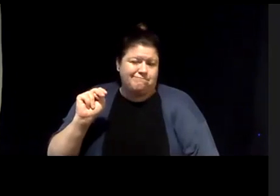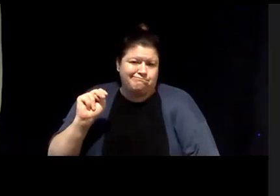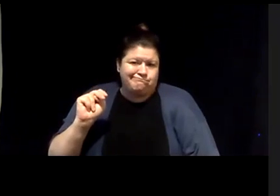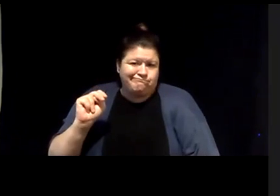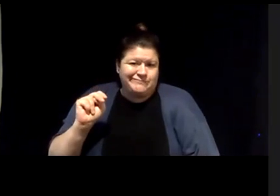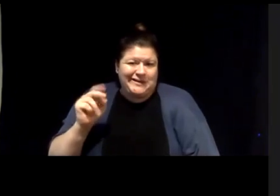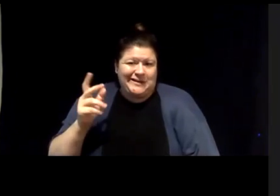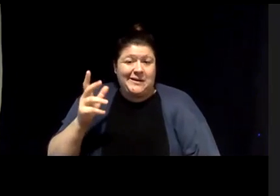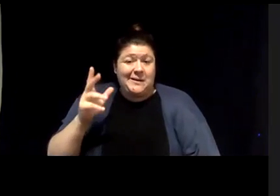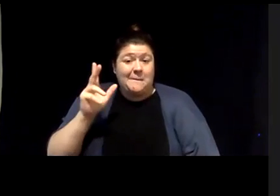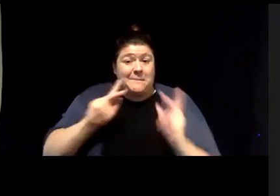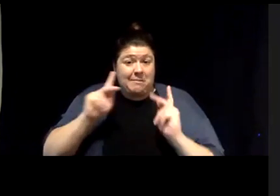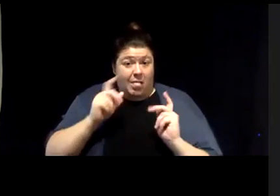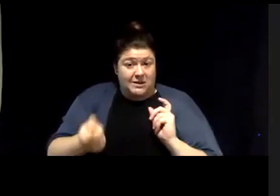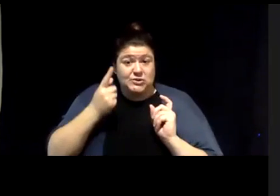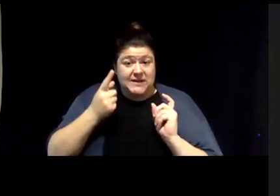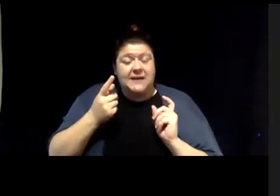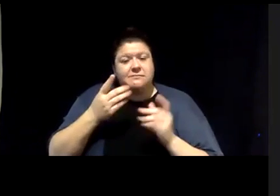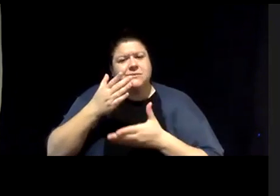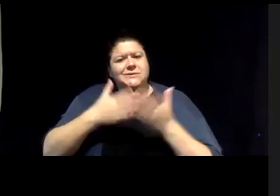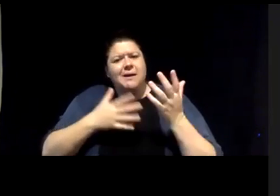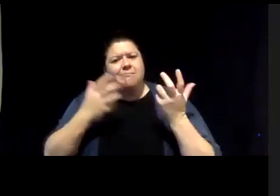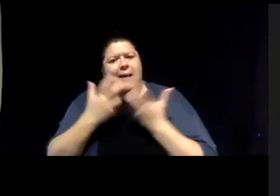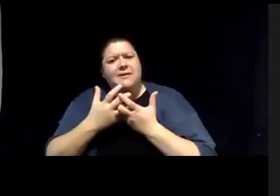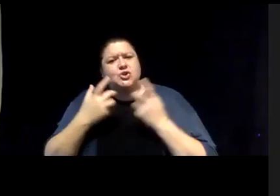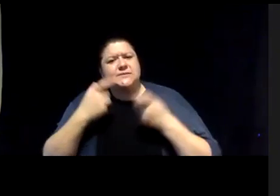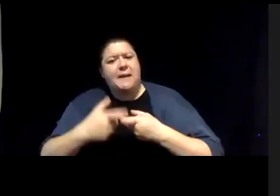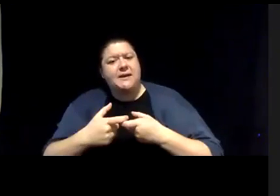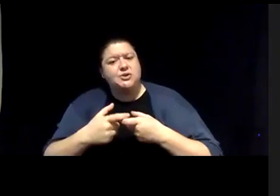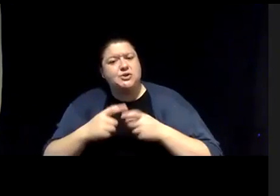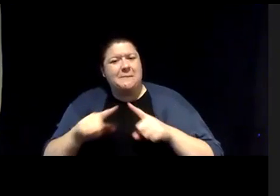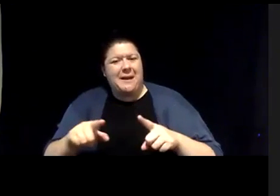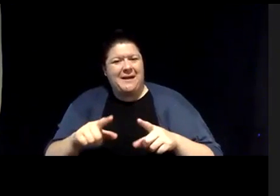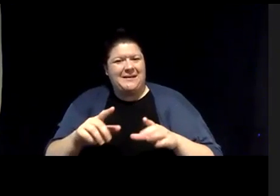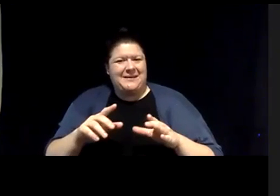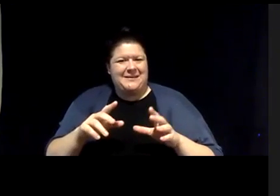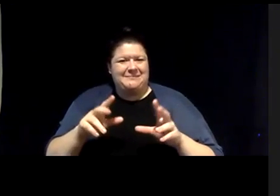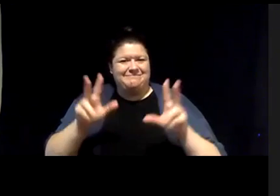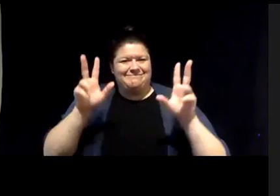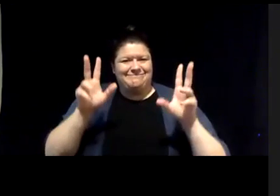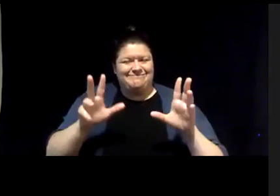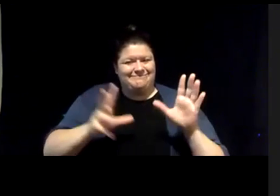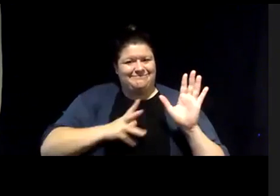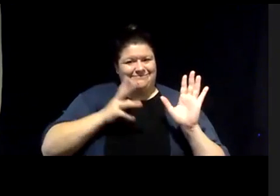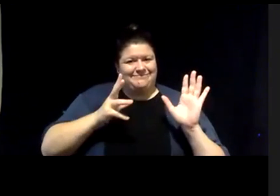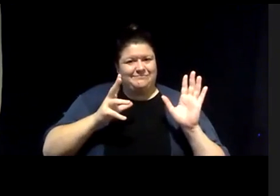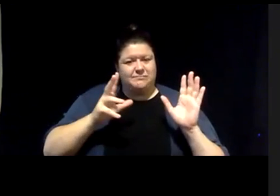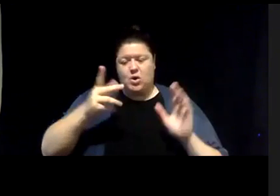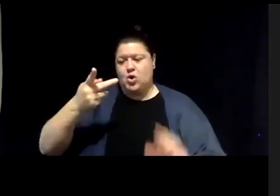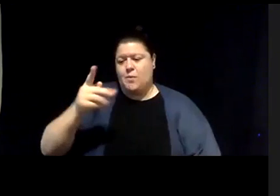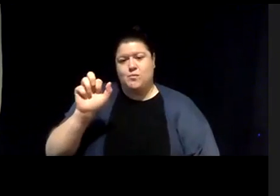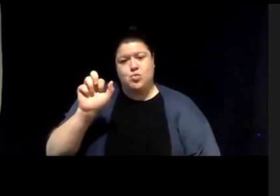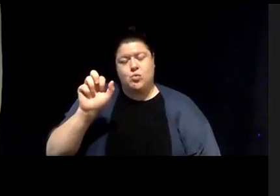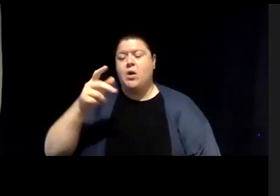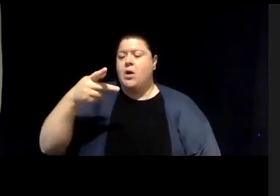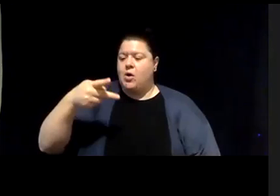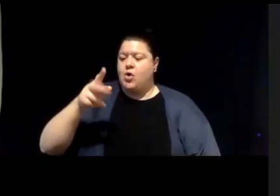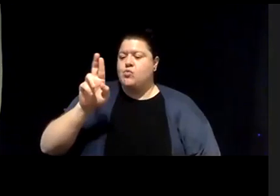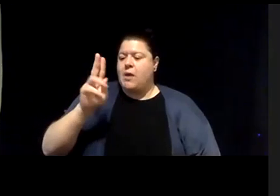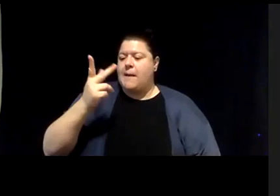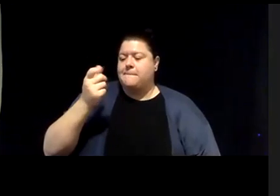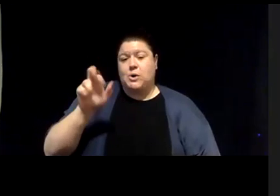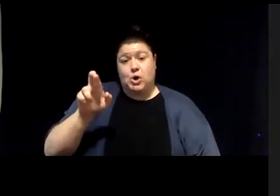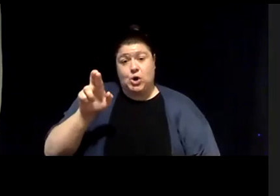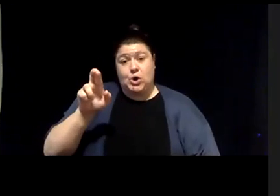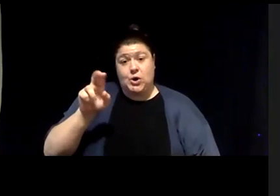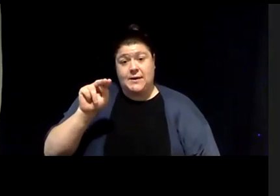people understand the common terms, but if it's like a proper name like that, you can